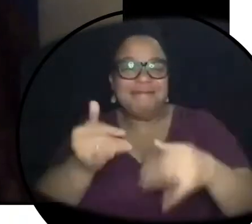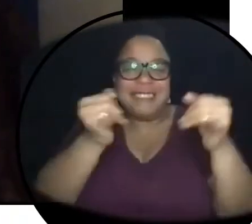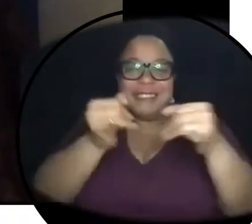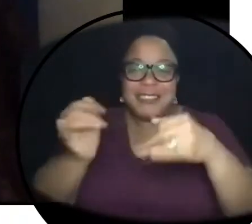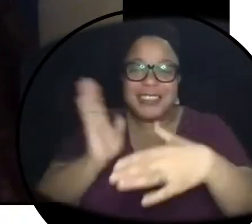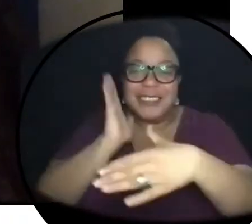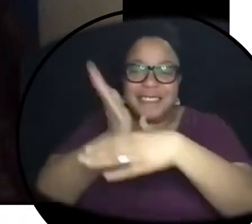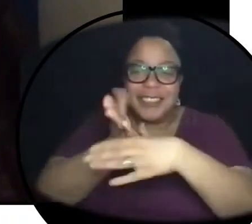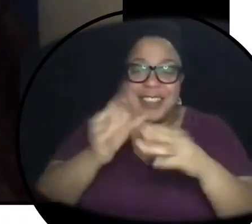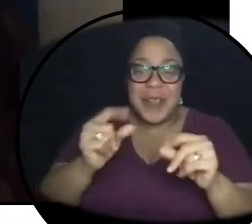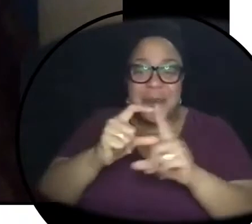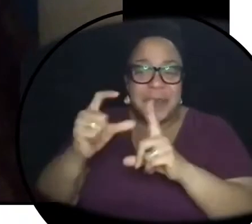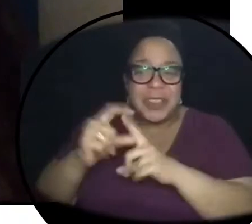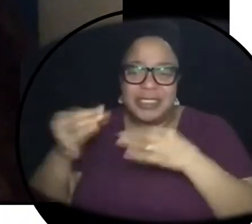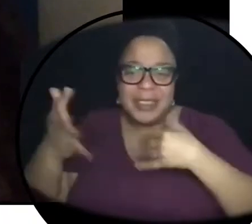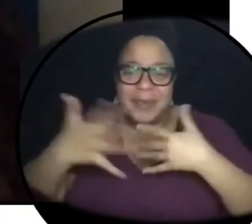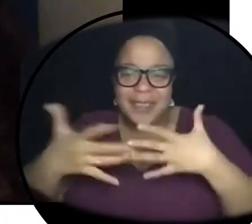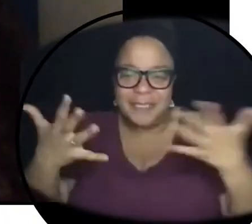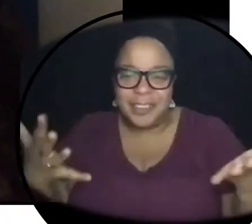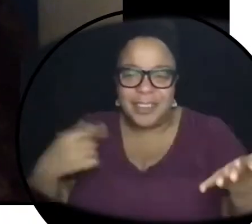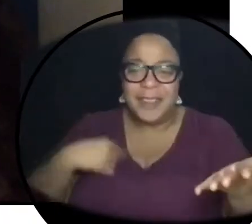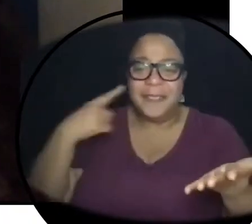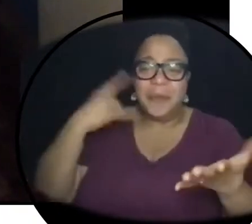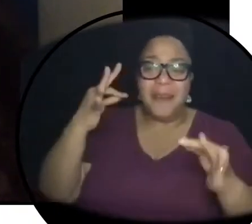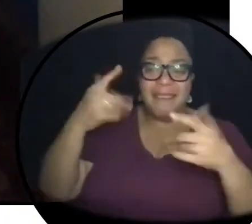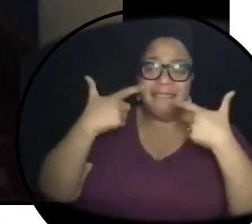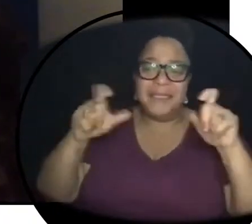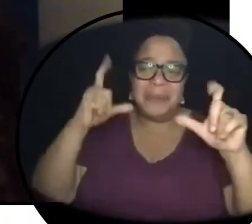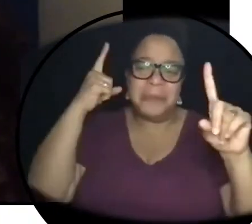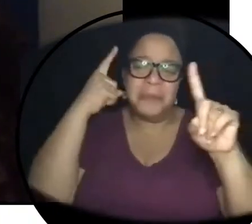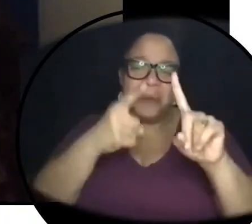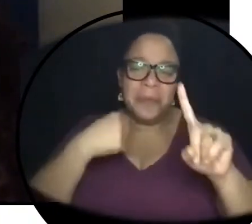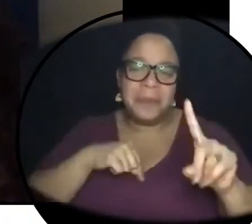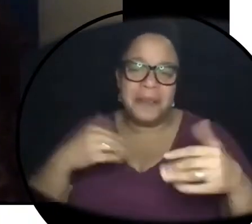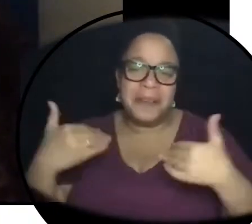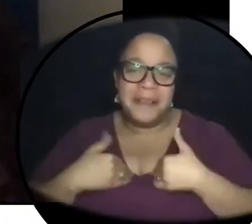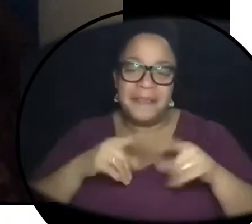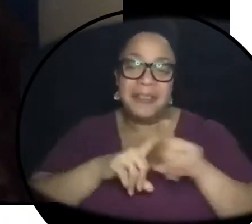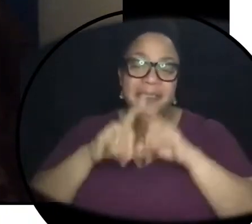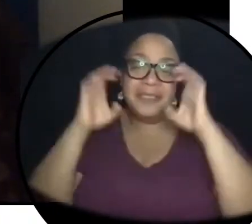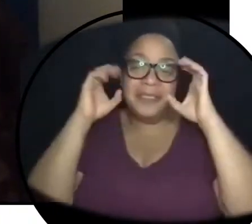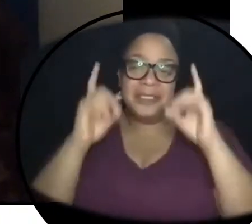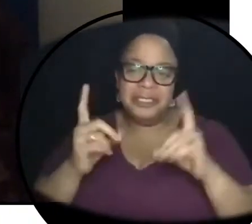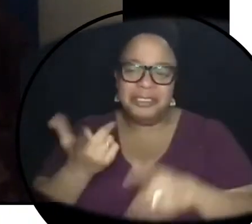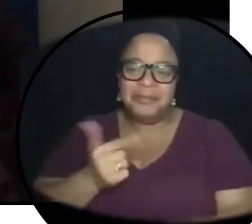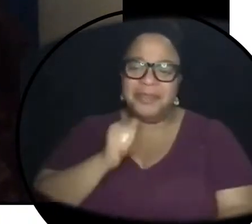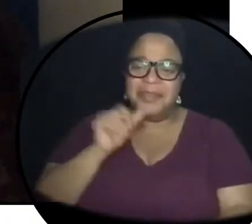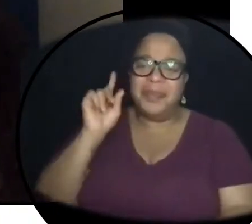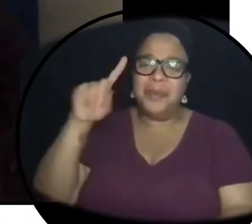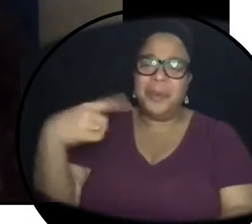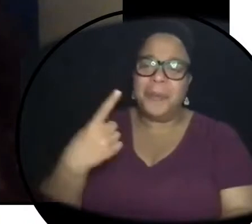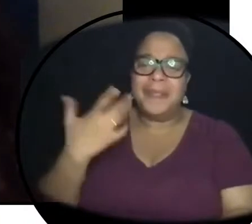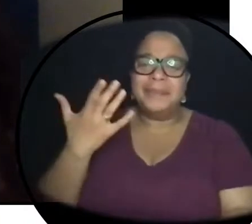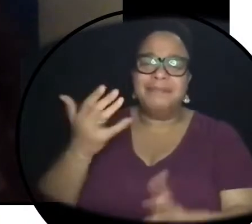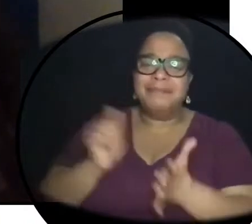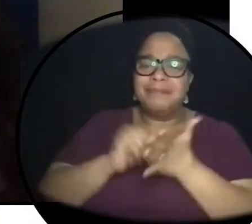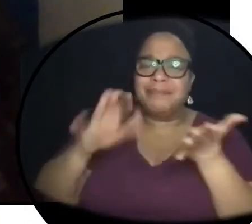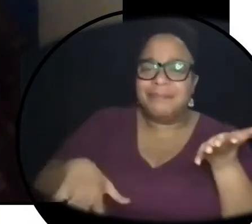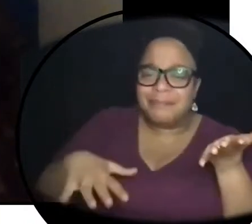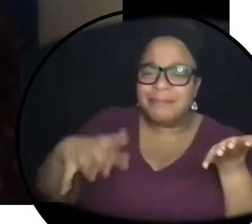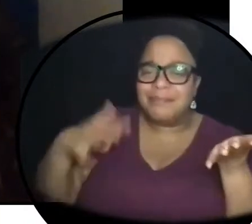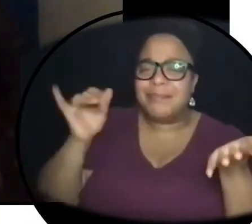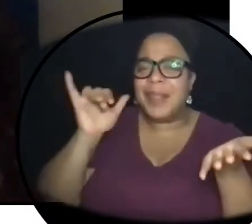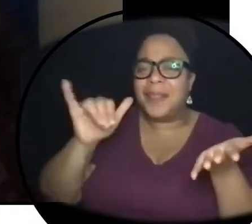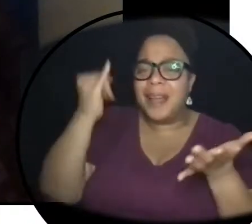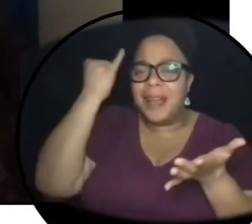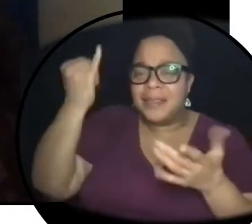have to talk to each other. We have to find that space. And that space needs to also be practical. We have to think about things like childcare and caring